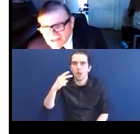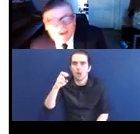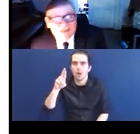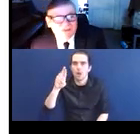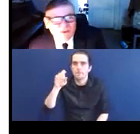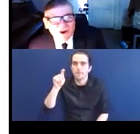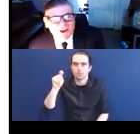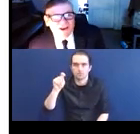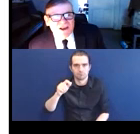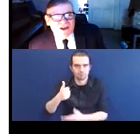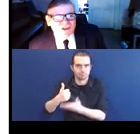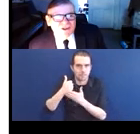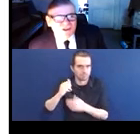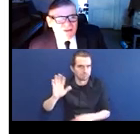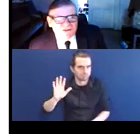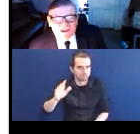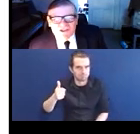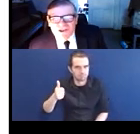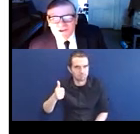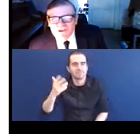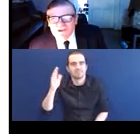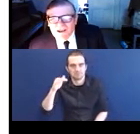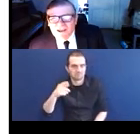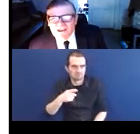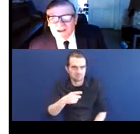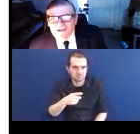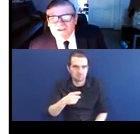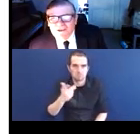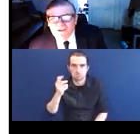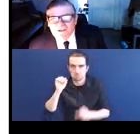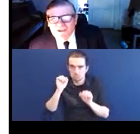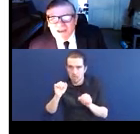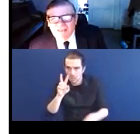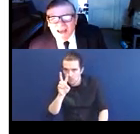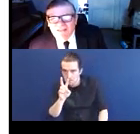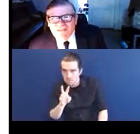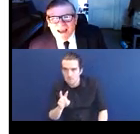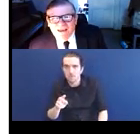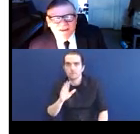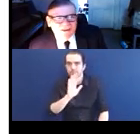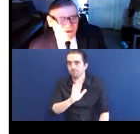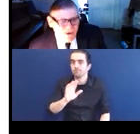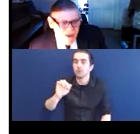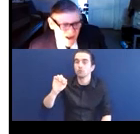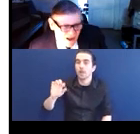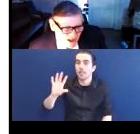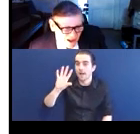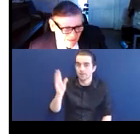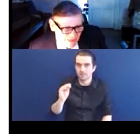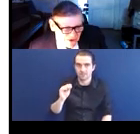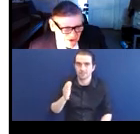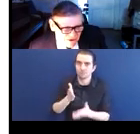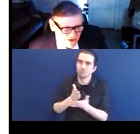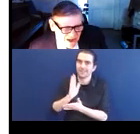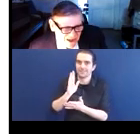Commission Advice for Employers, the don'ts and the do's, and I think it's quite useful to have that read out. So